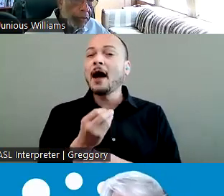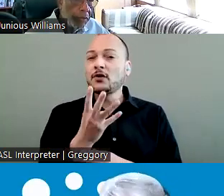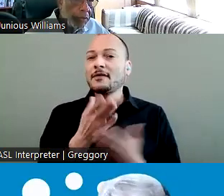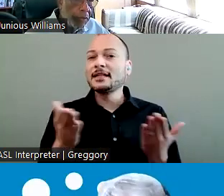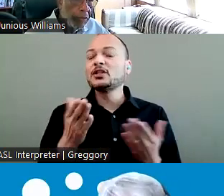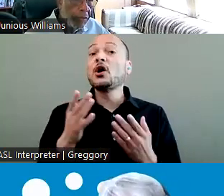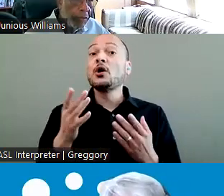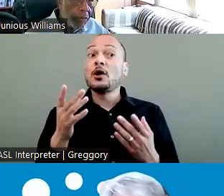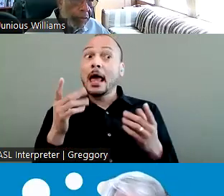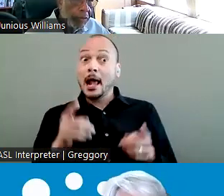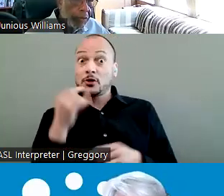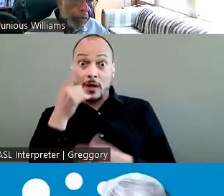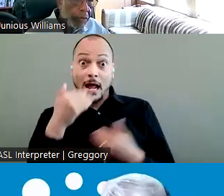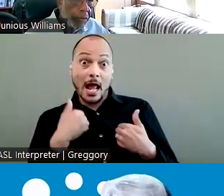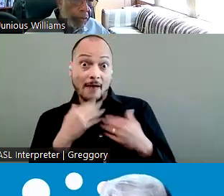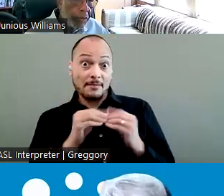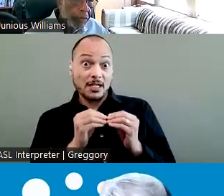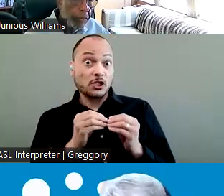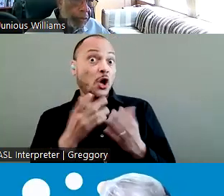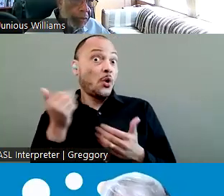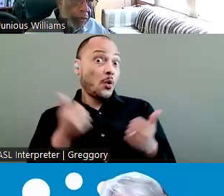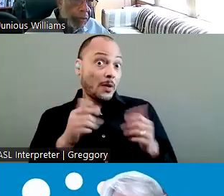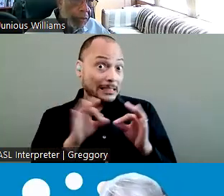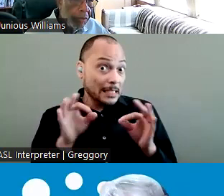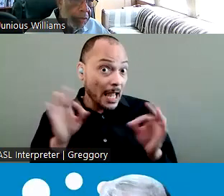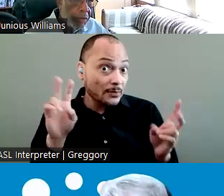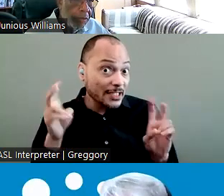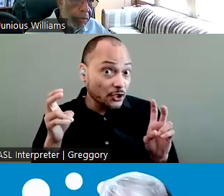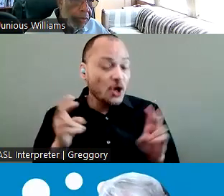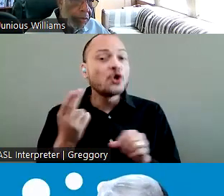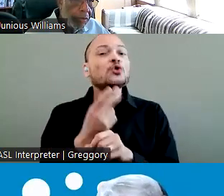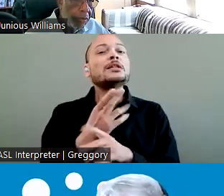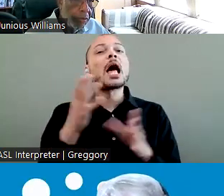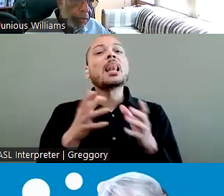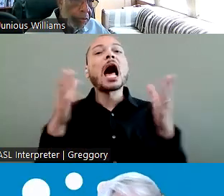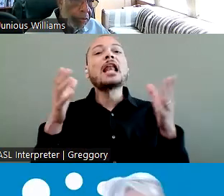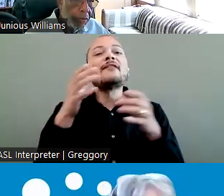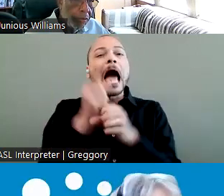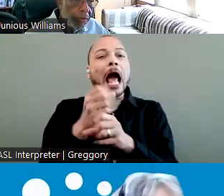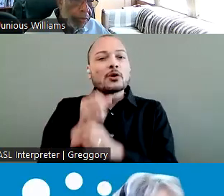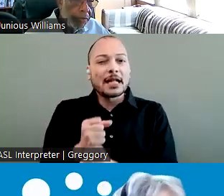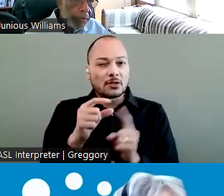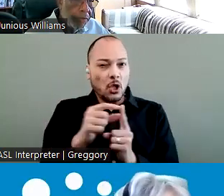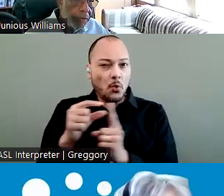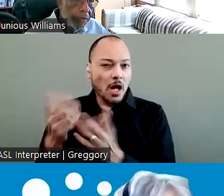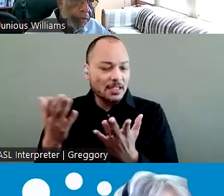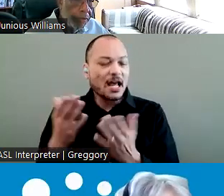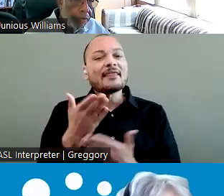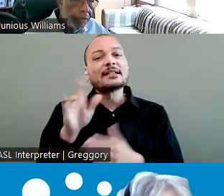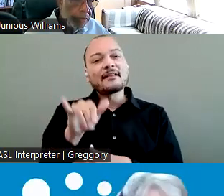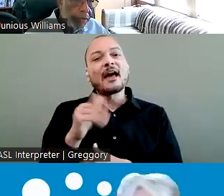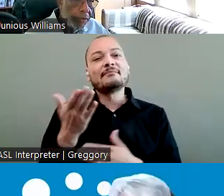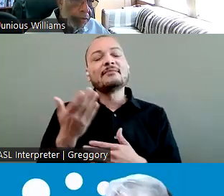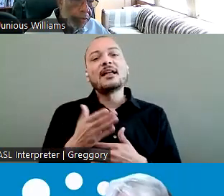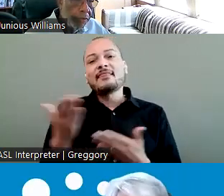when do you have the meetings? What's the language issue? Do you use a lot of acronyms? Things like that. So those were just some of the stuff